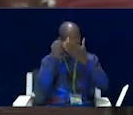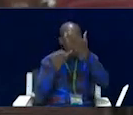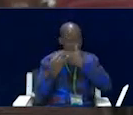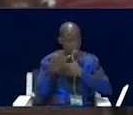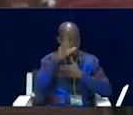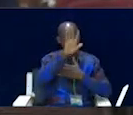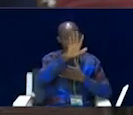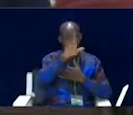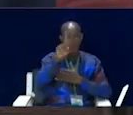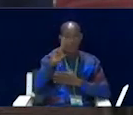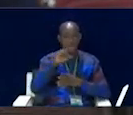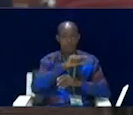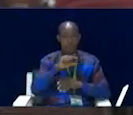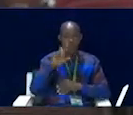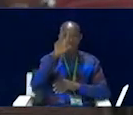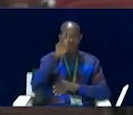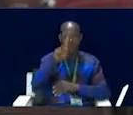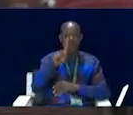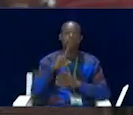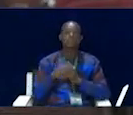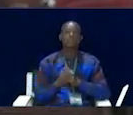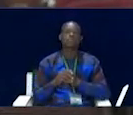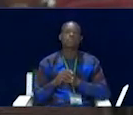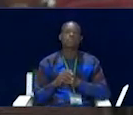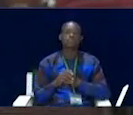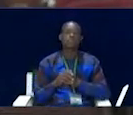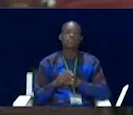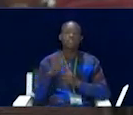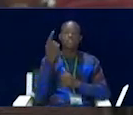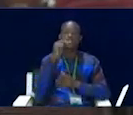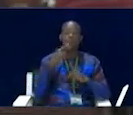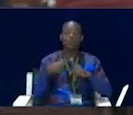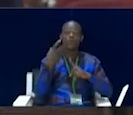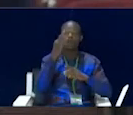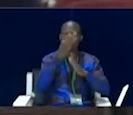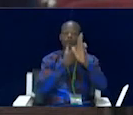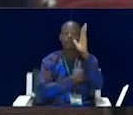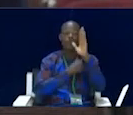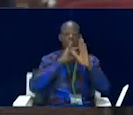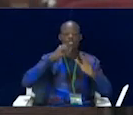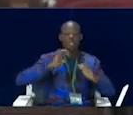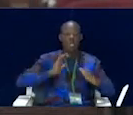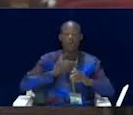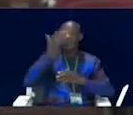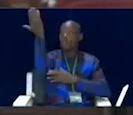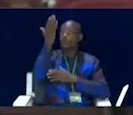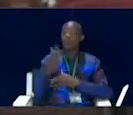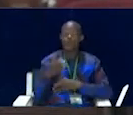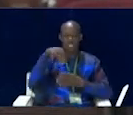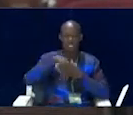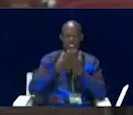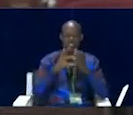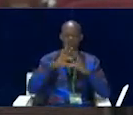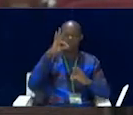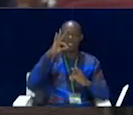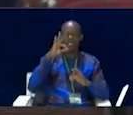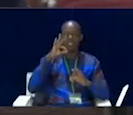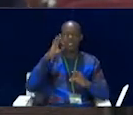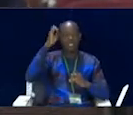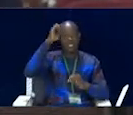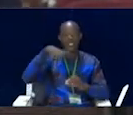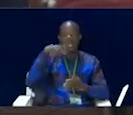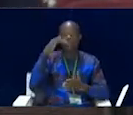love the word of God because it's our sword in the spirit. Isaiah 59 verse 1. It says,